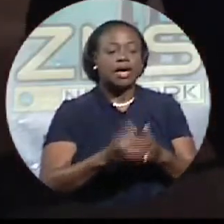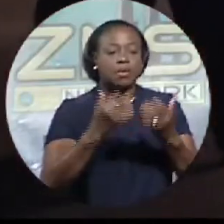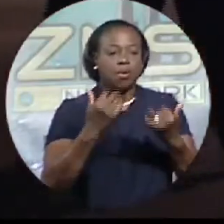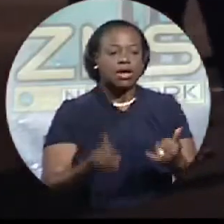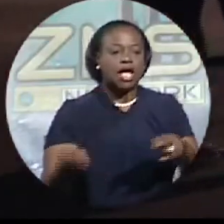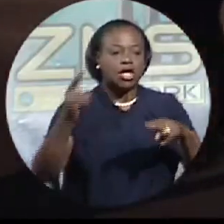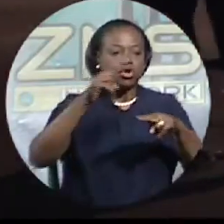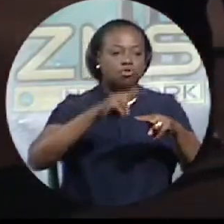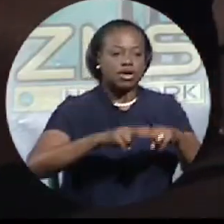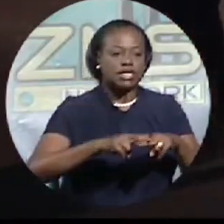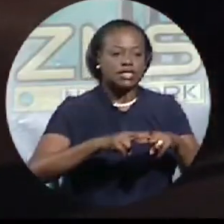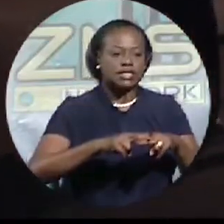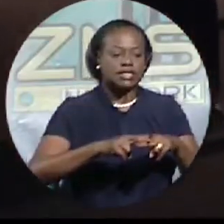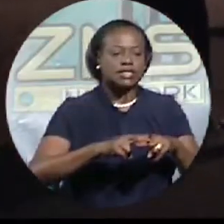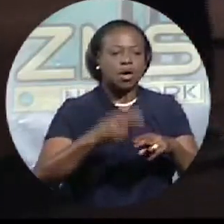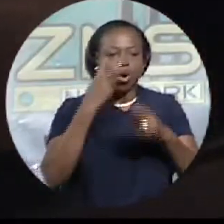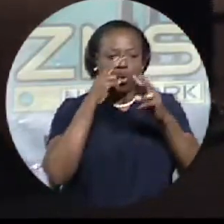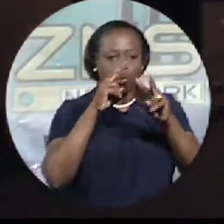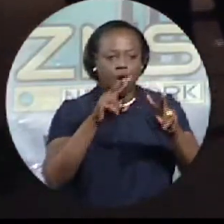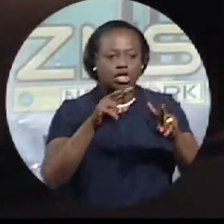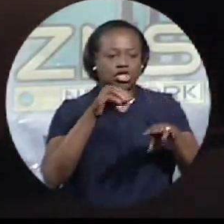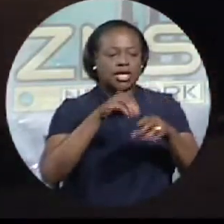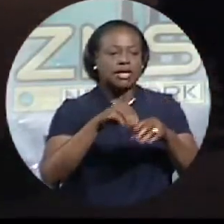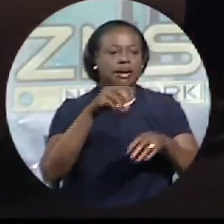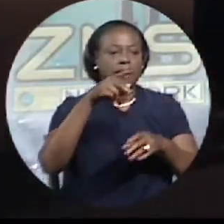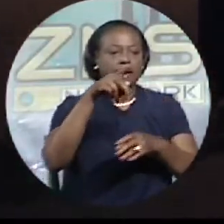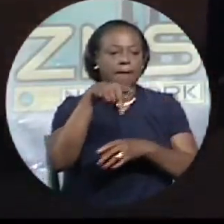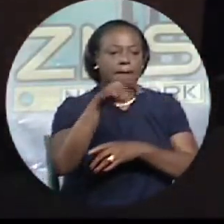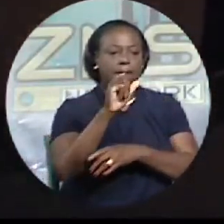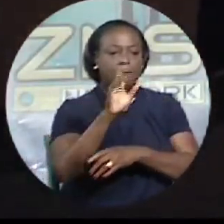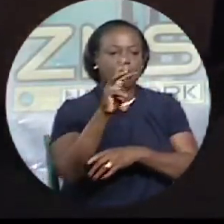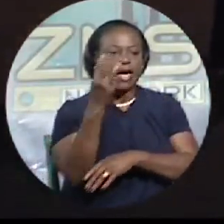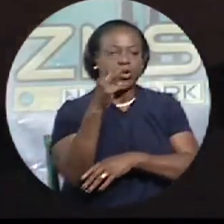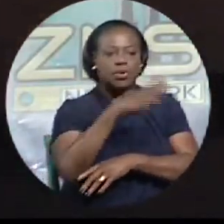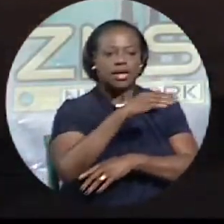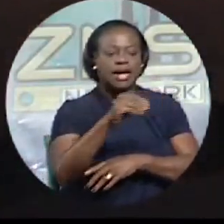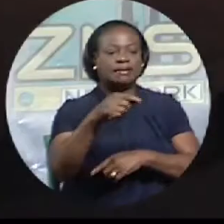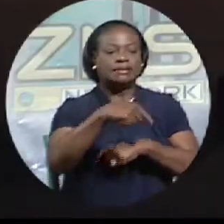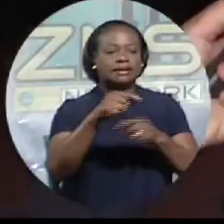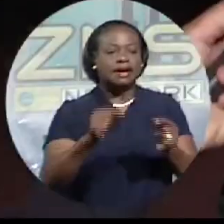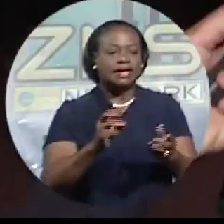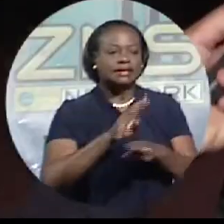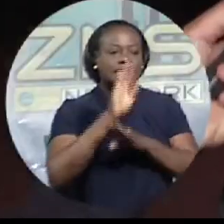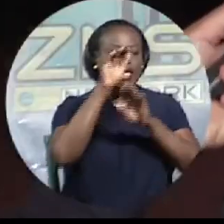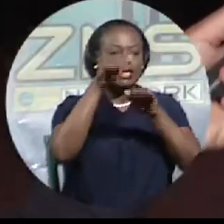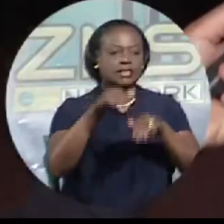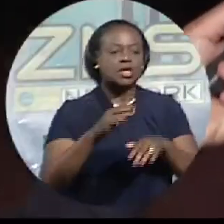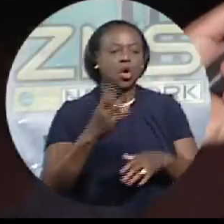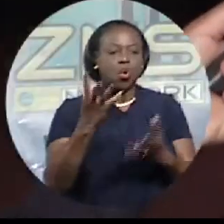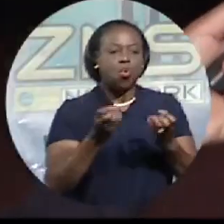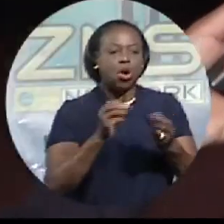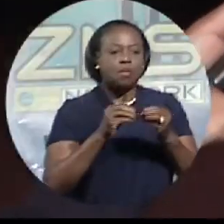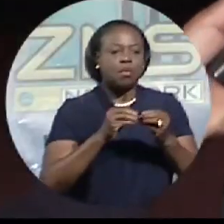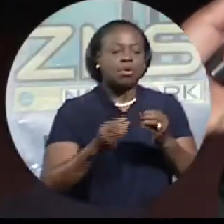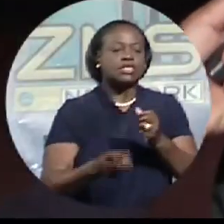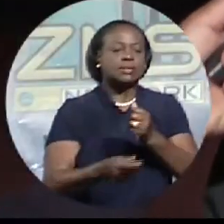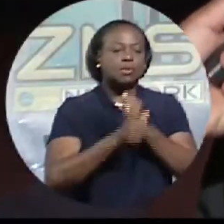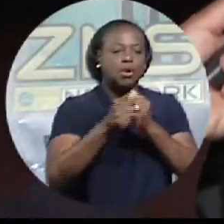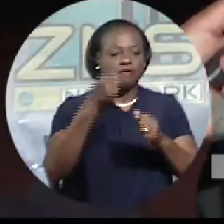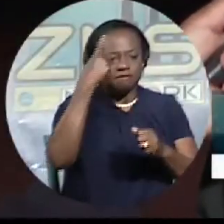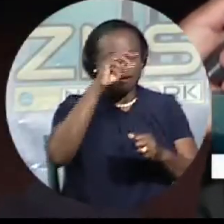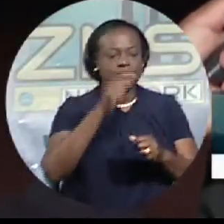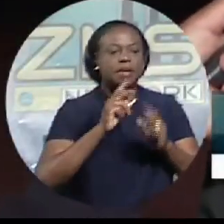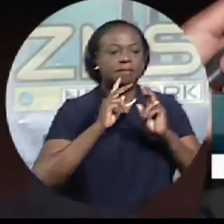like Pinewood and neighboring territories like Garden Hills. However, he appealed for more support from the public. We want to reassure them that